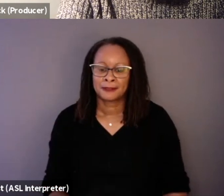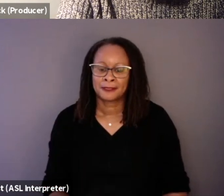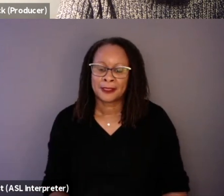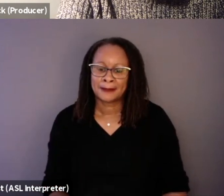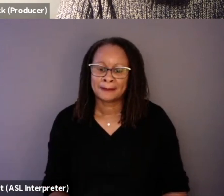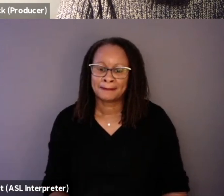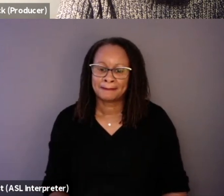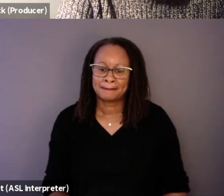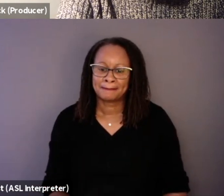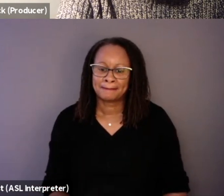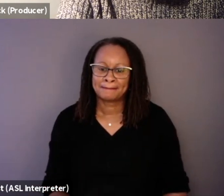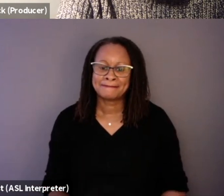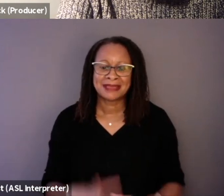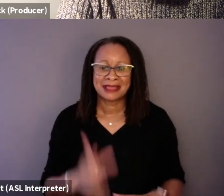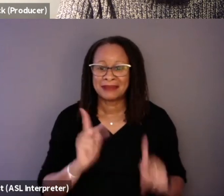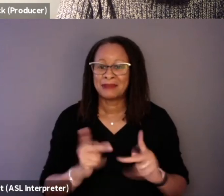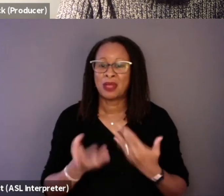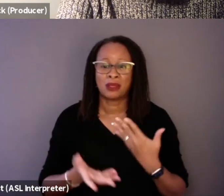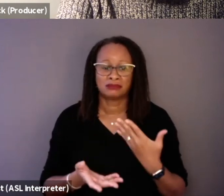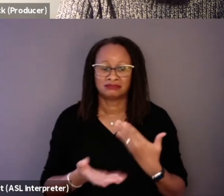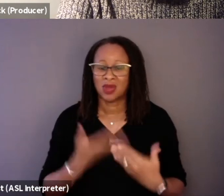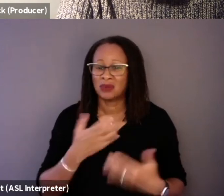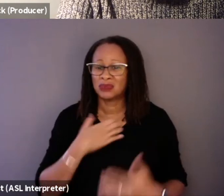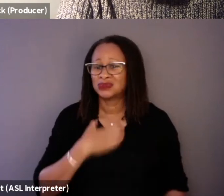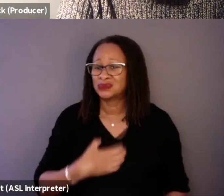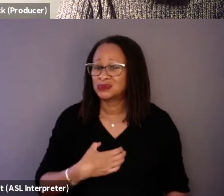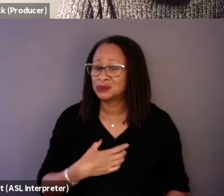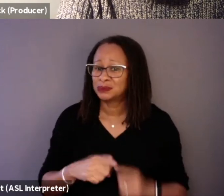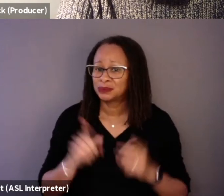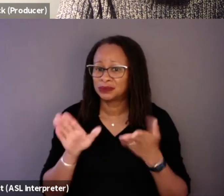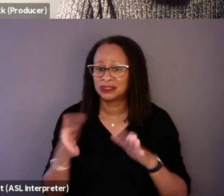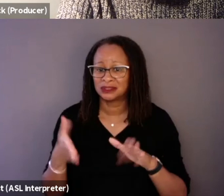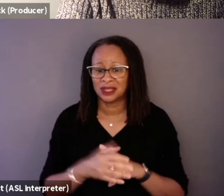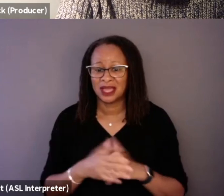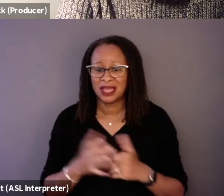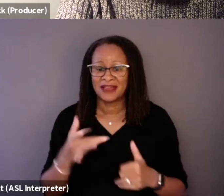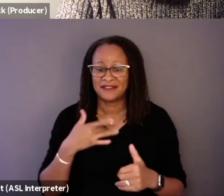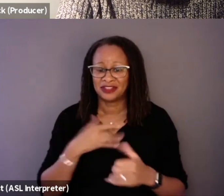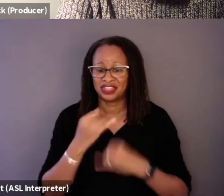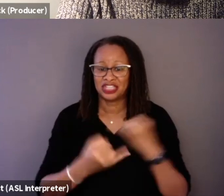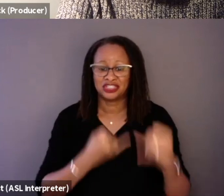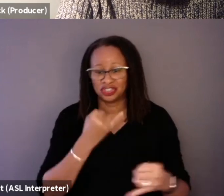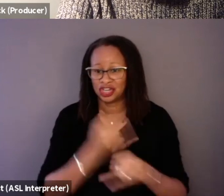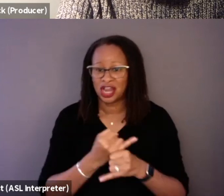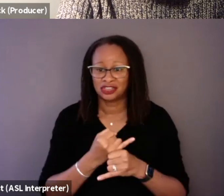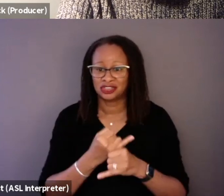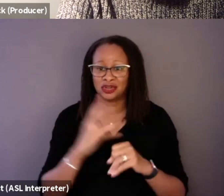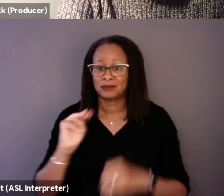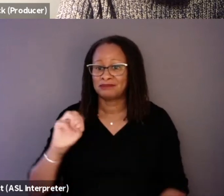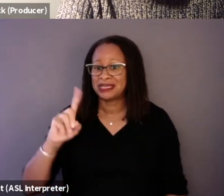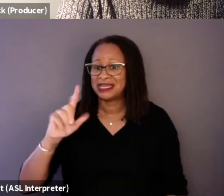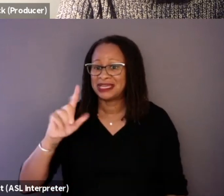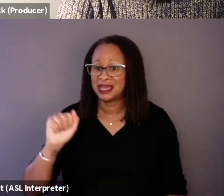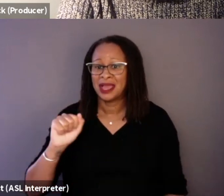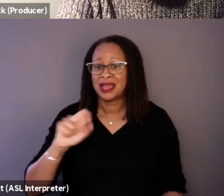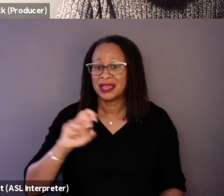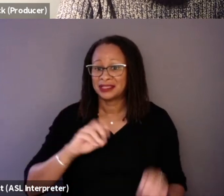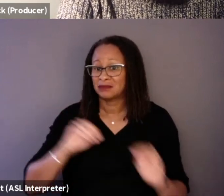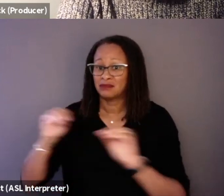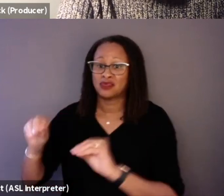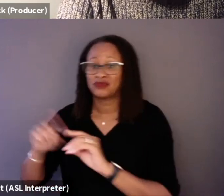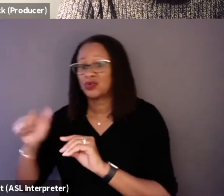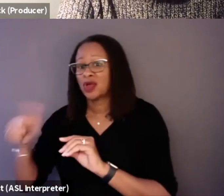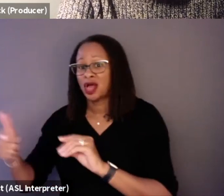People are on the verge of starvation. It really feels like the international media has kind of moved on now to other stories. We've already forgotten